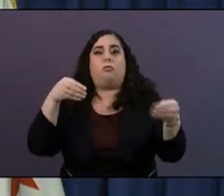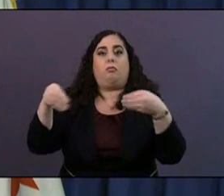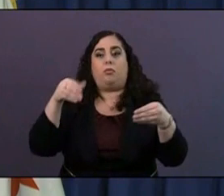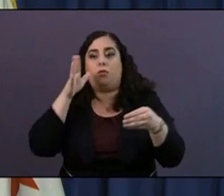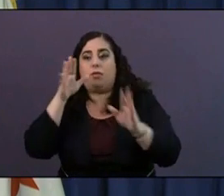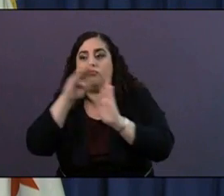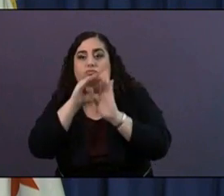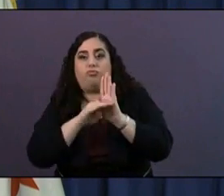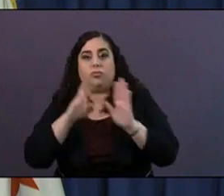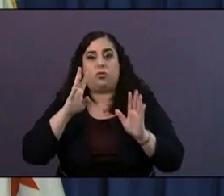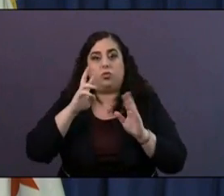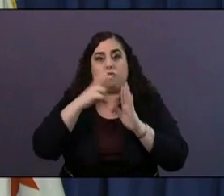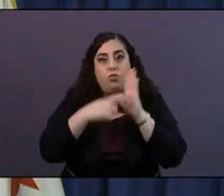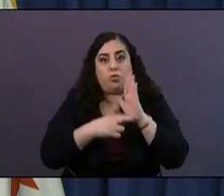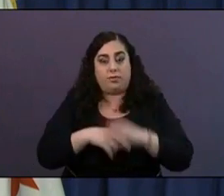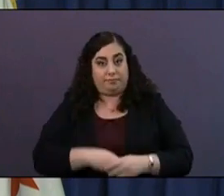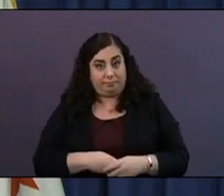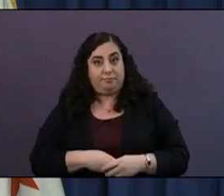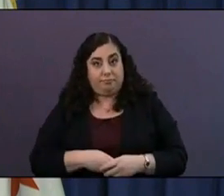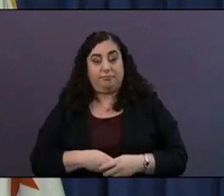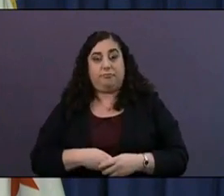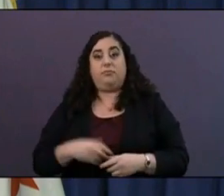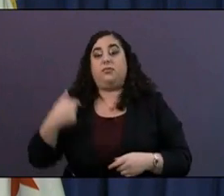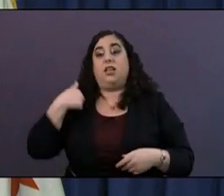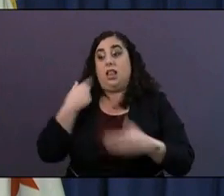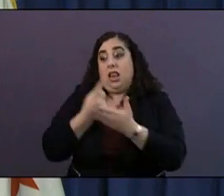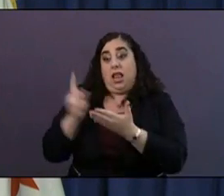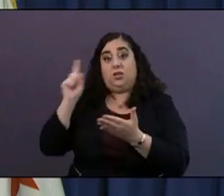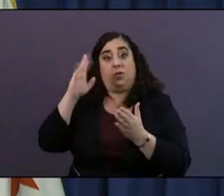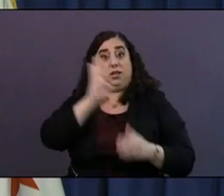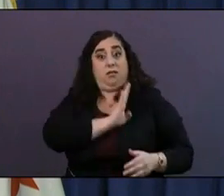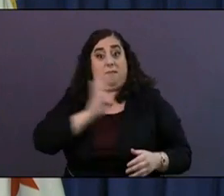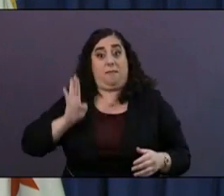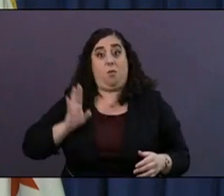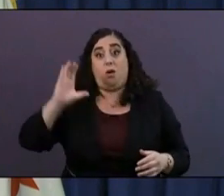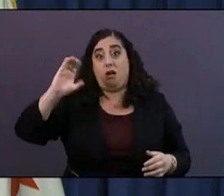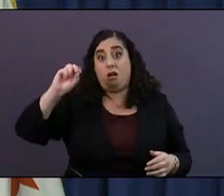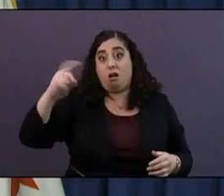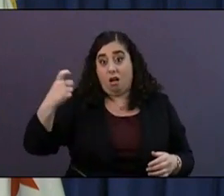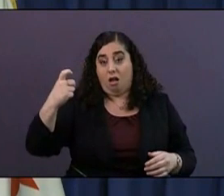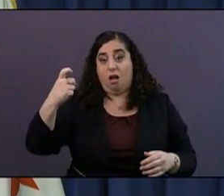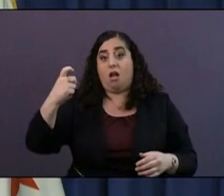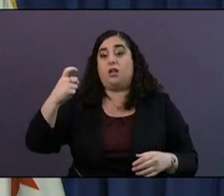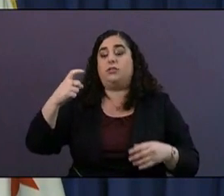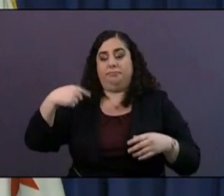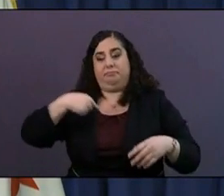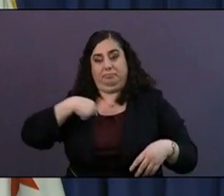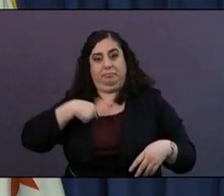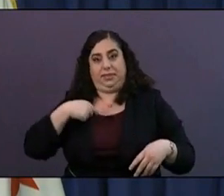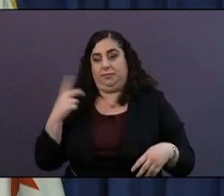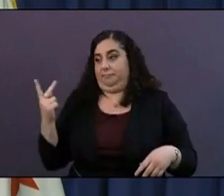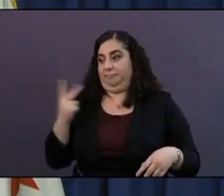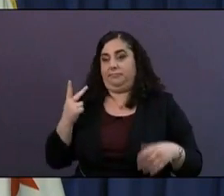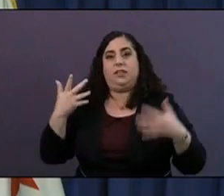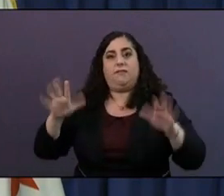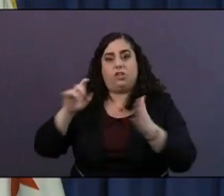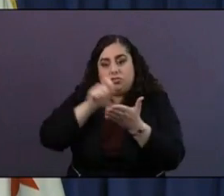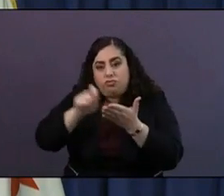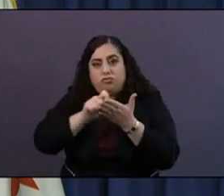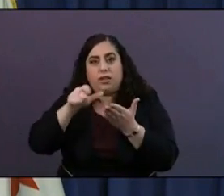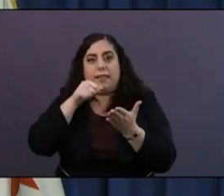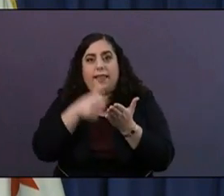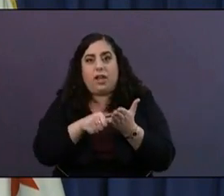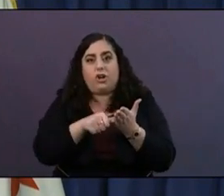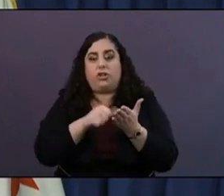Cox and I wrote a letter to the governor. And we said that the state's requirements then were unrealistic. They didn't